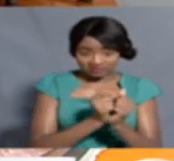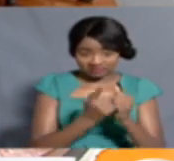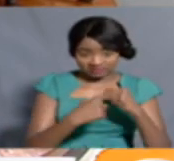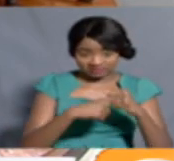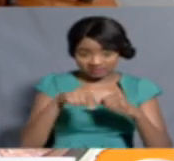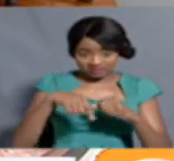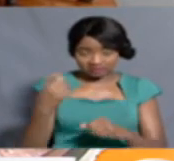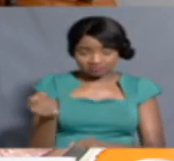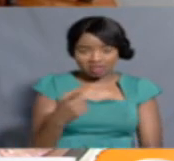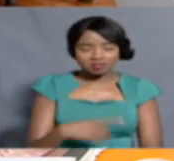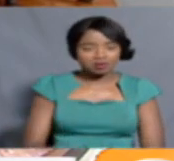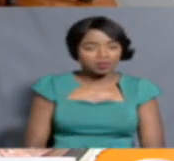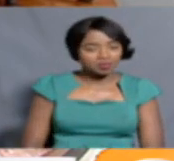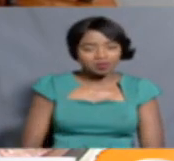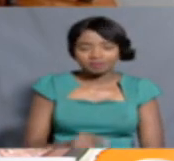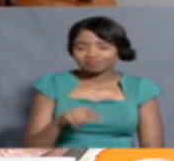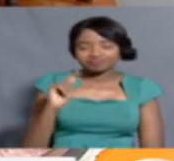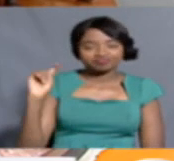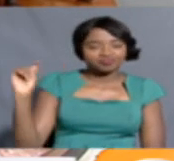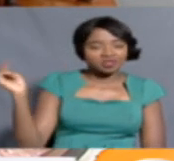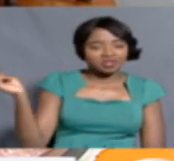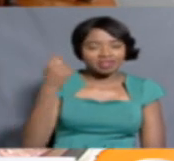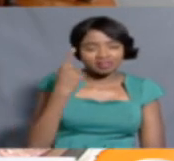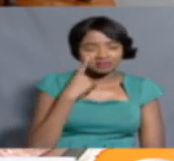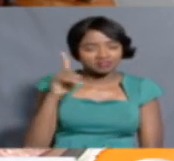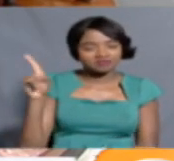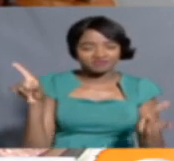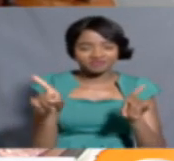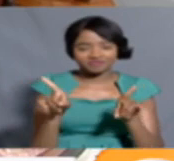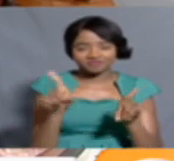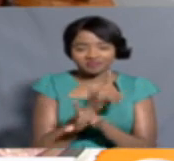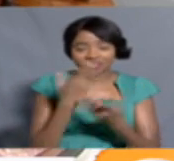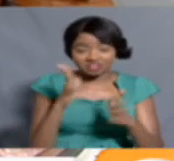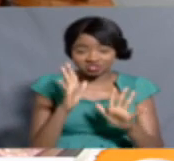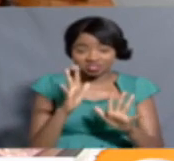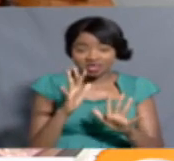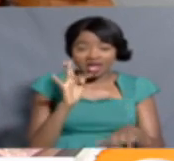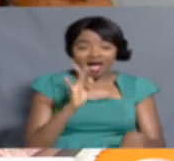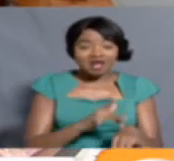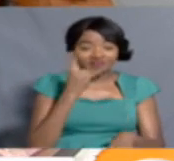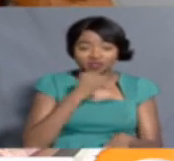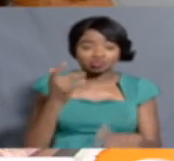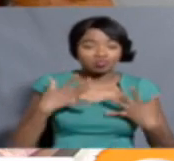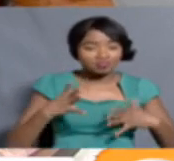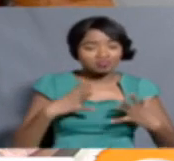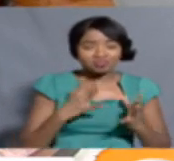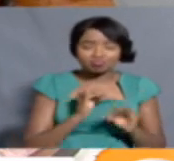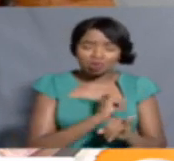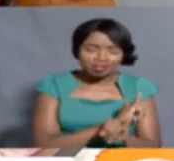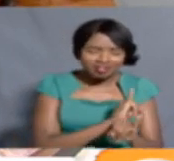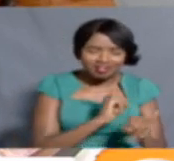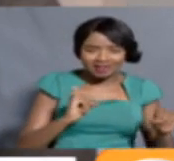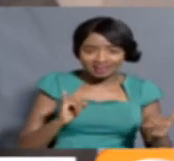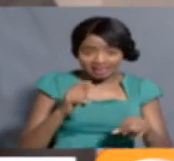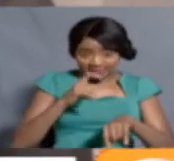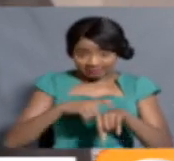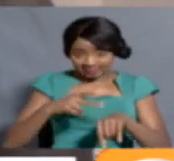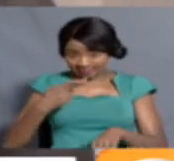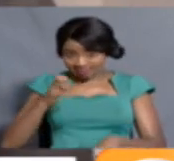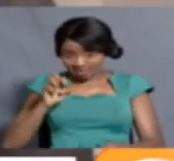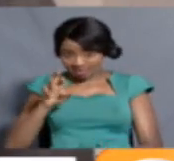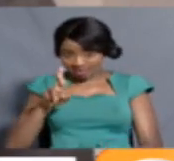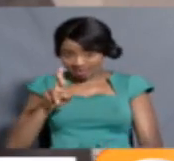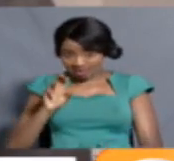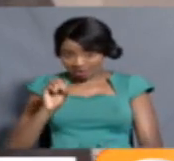story of massacre of the innocents captured in the gospel as per Matthew chapter 2, where Herod the king of Judea ordered the execution of boys